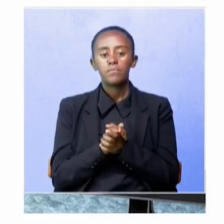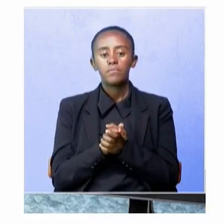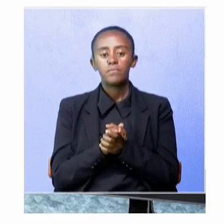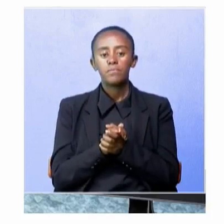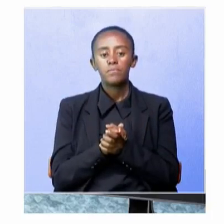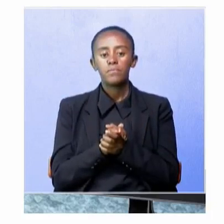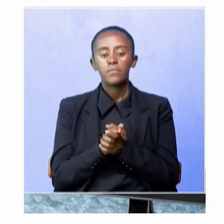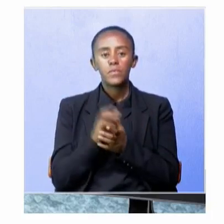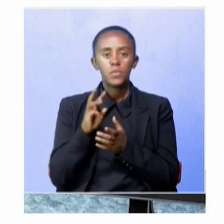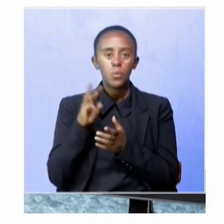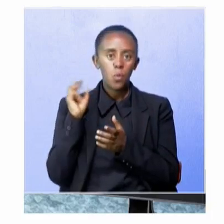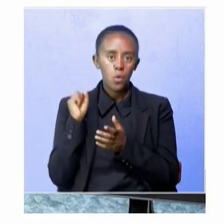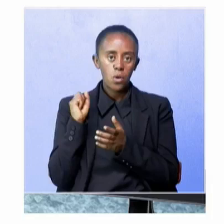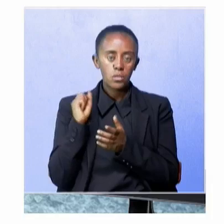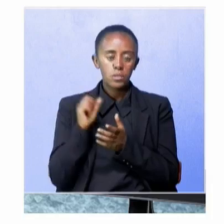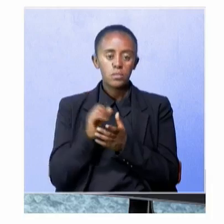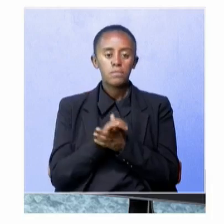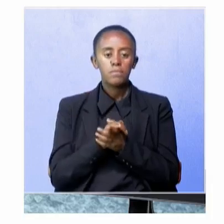was